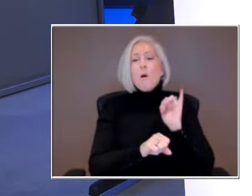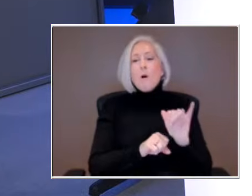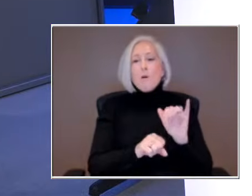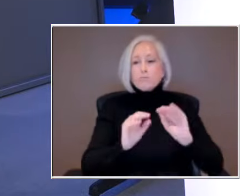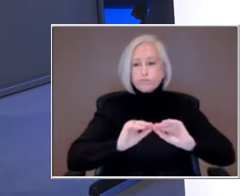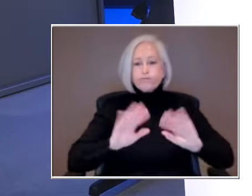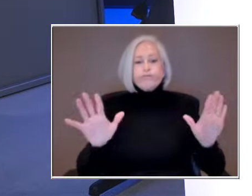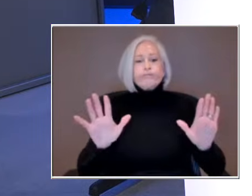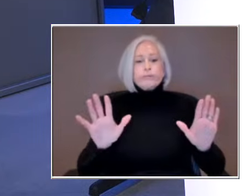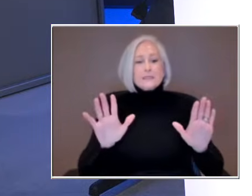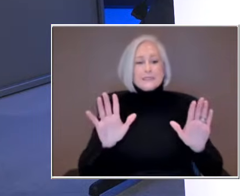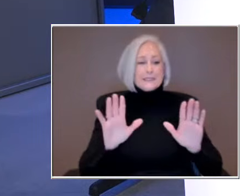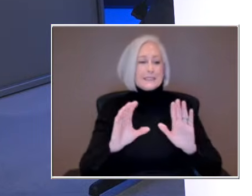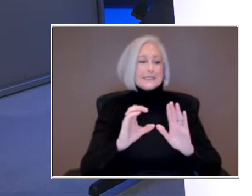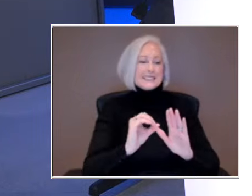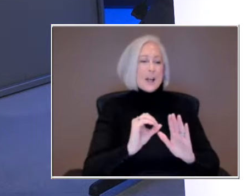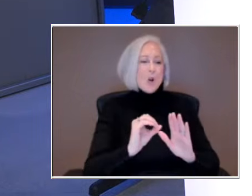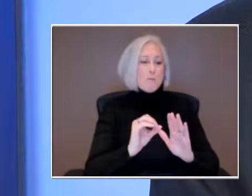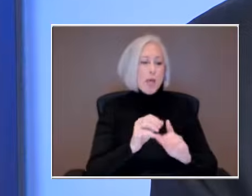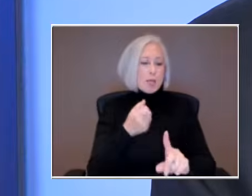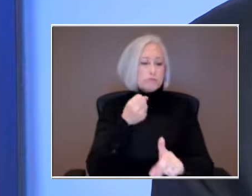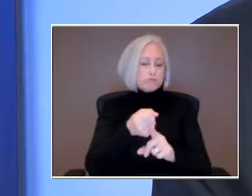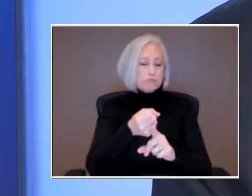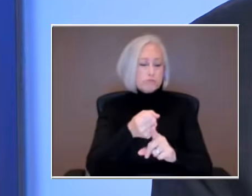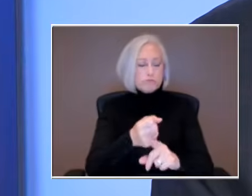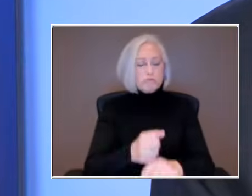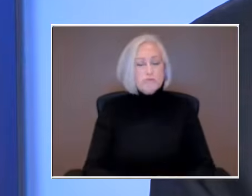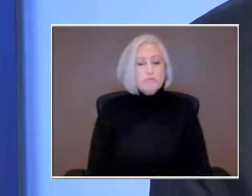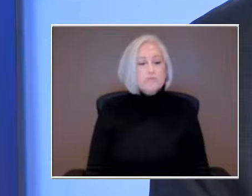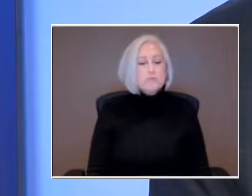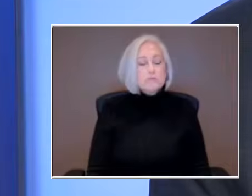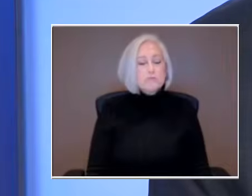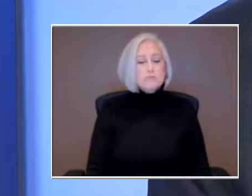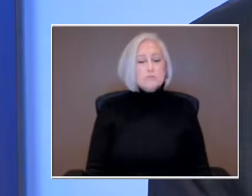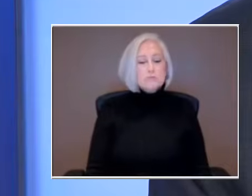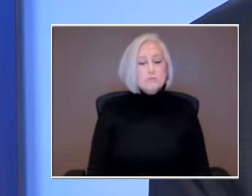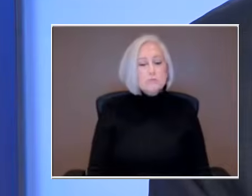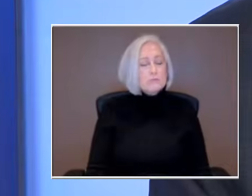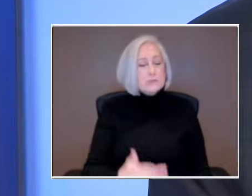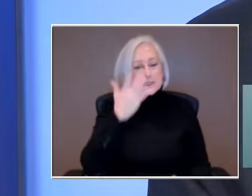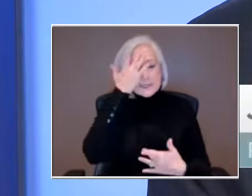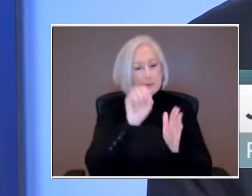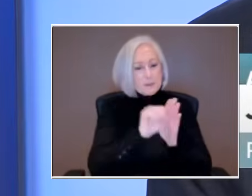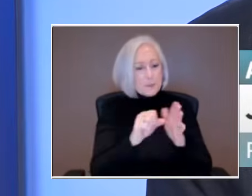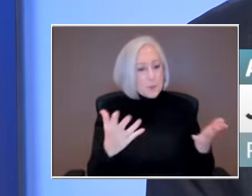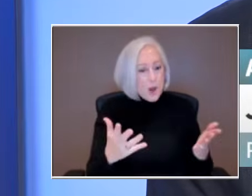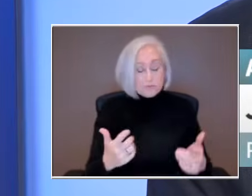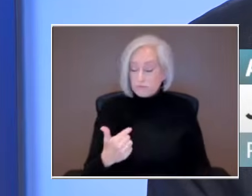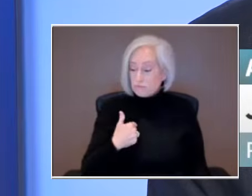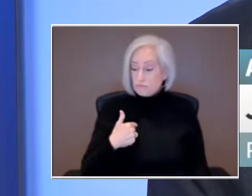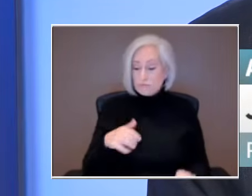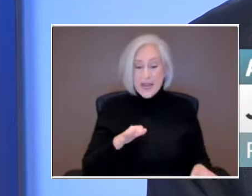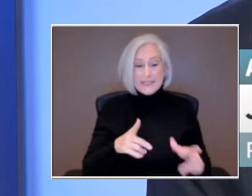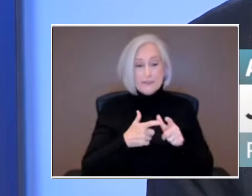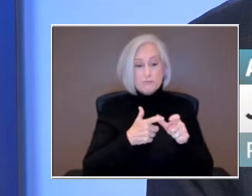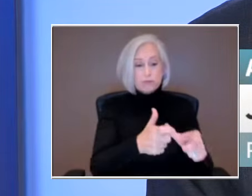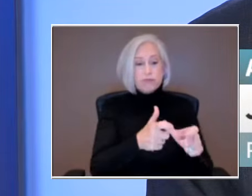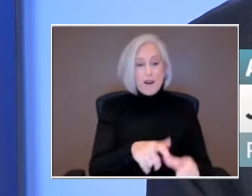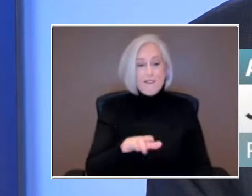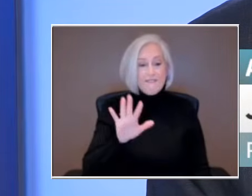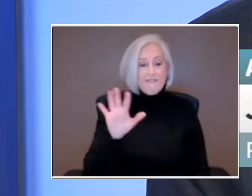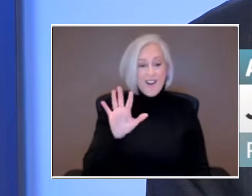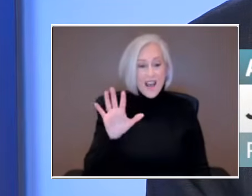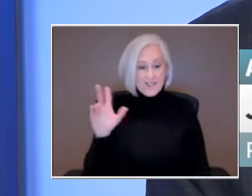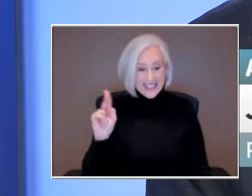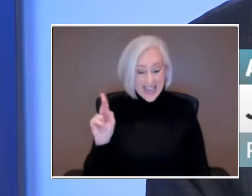symptoms? So I had done that 5K at the Kansas City Marathon. Right. And I went to bed